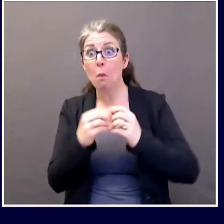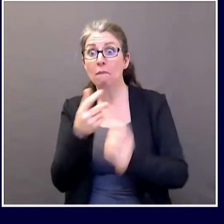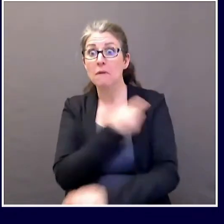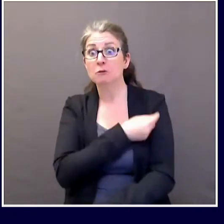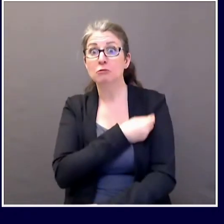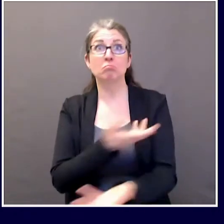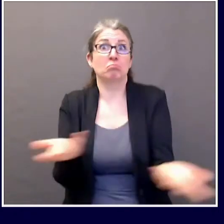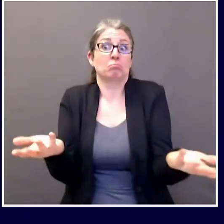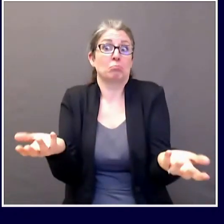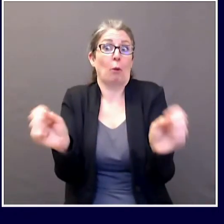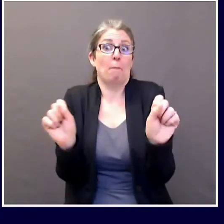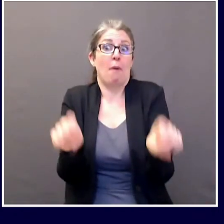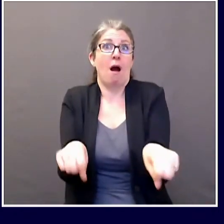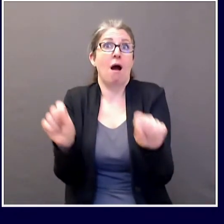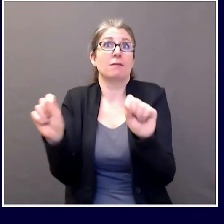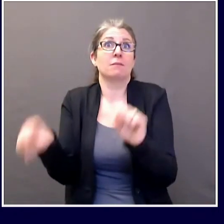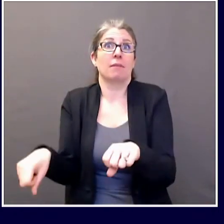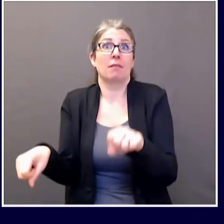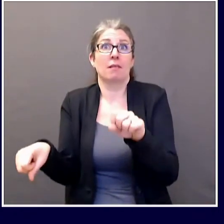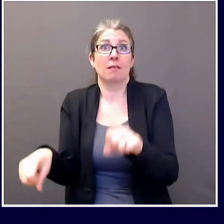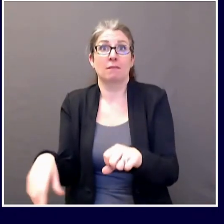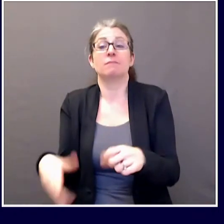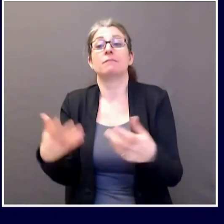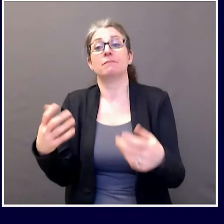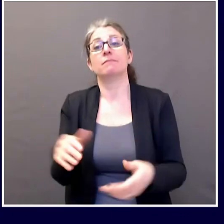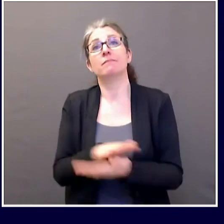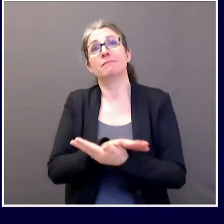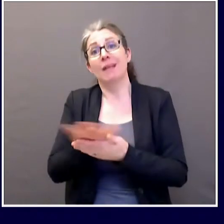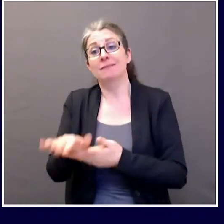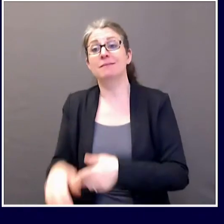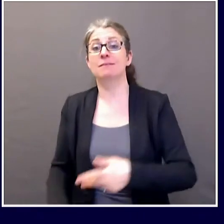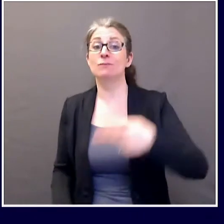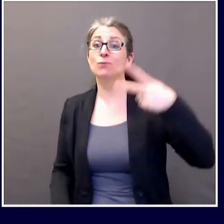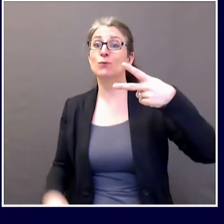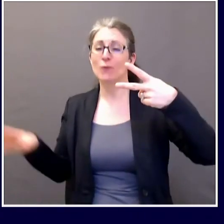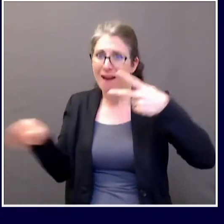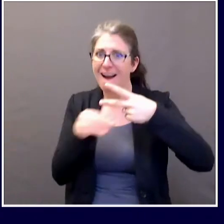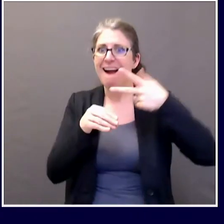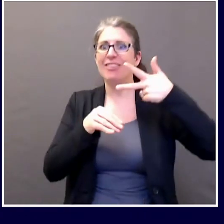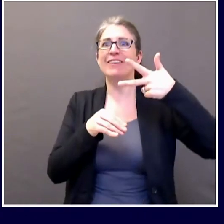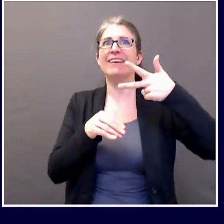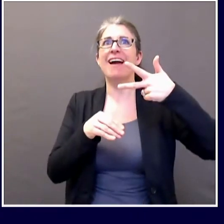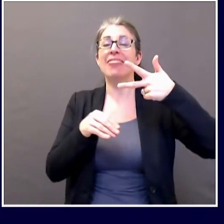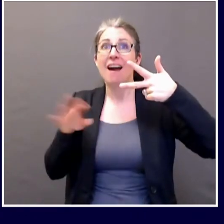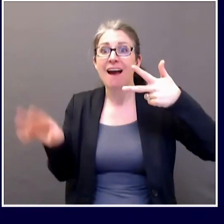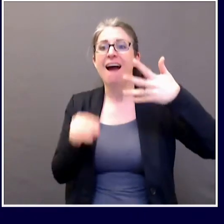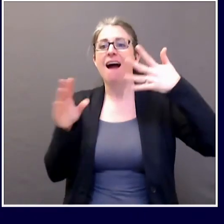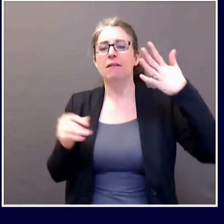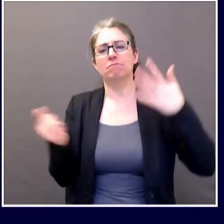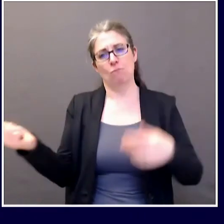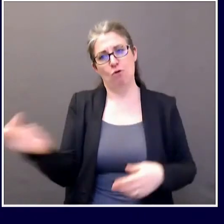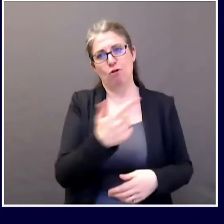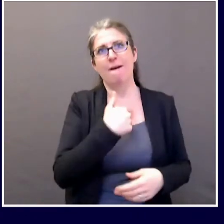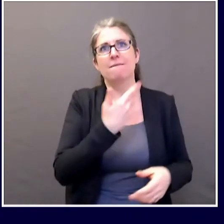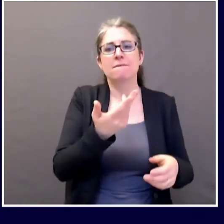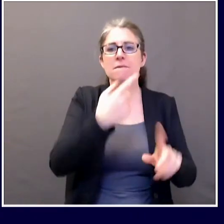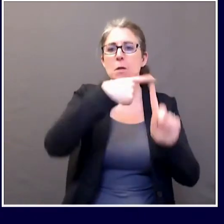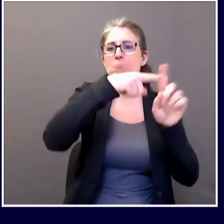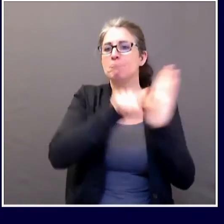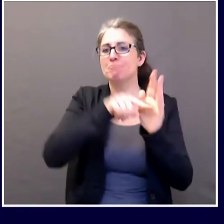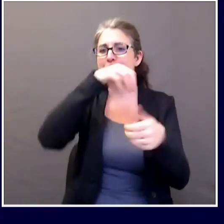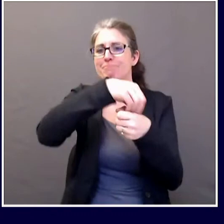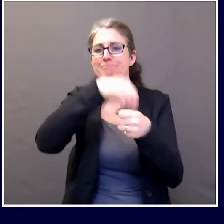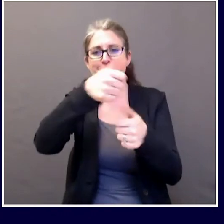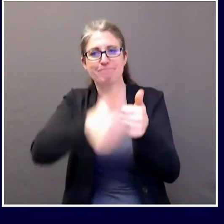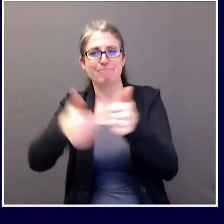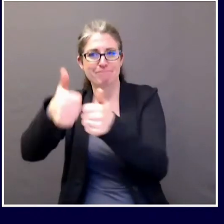them different panels of numbers. And what I think will be important for all of us to look at is to zero in on the numbers that matter.